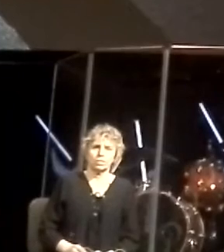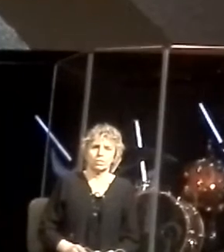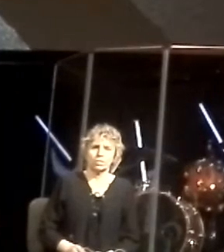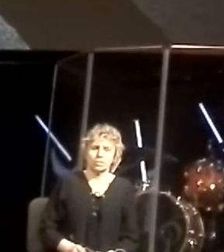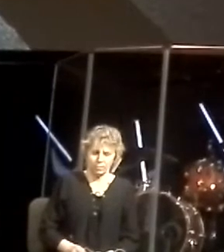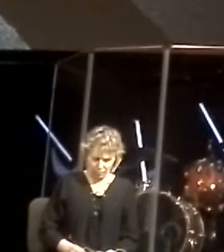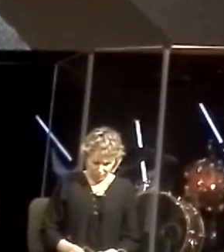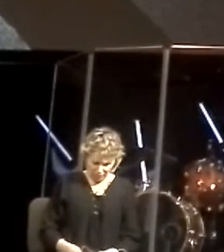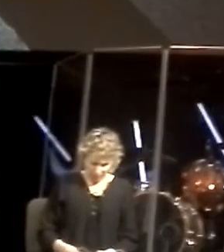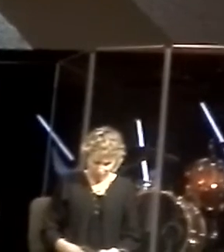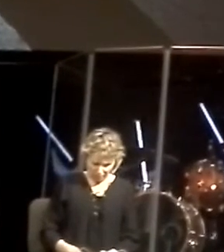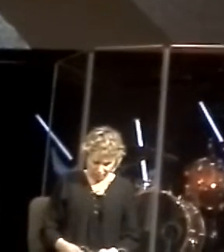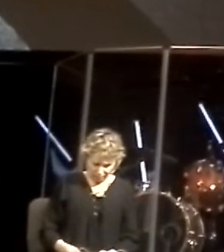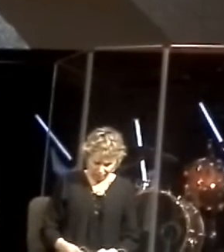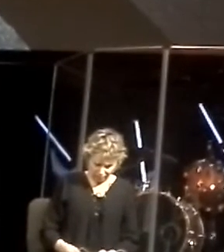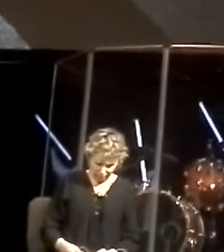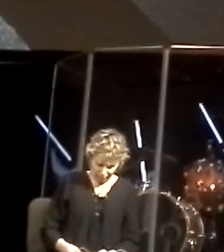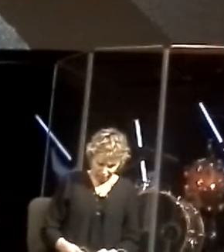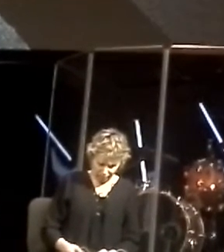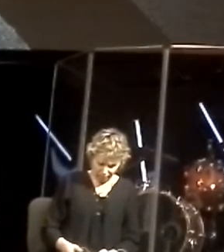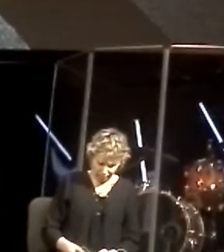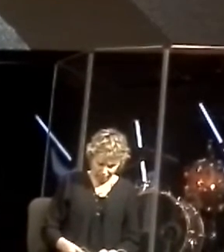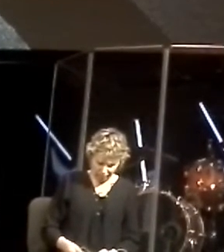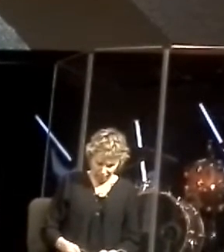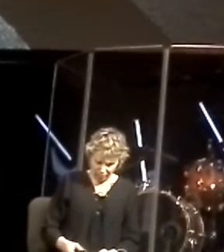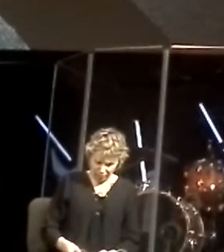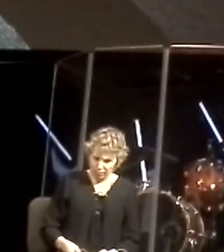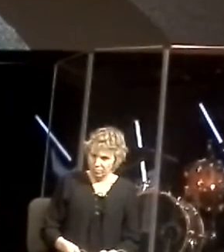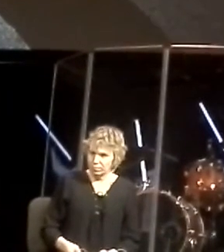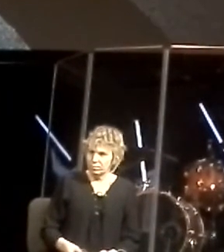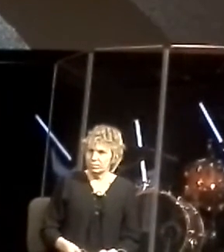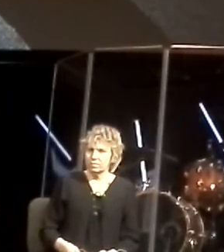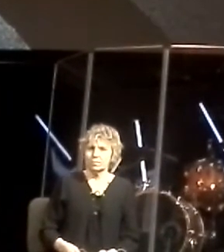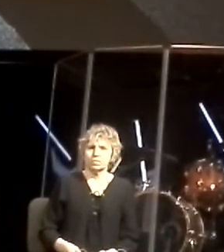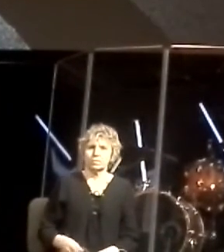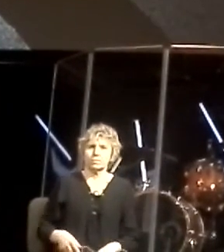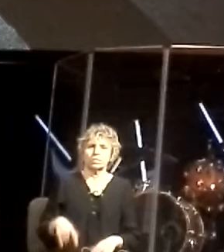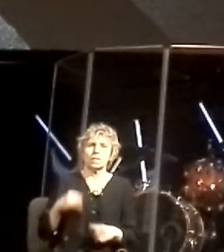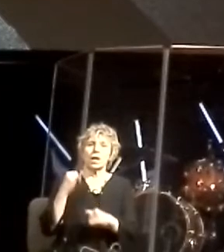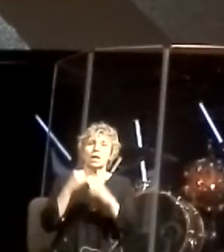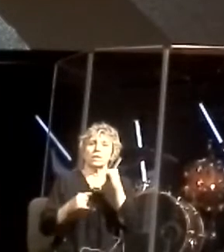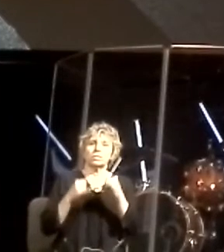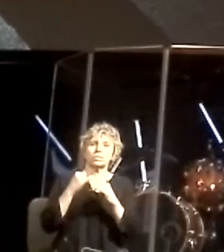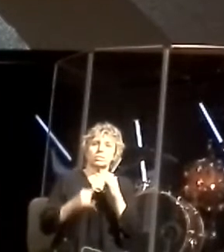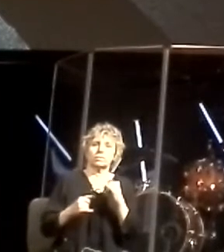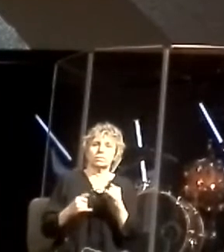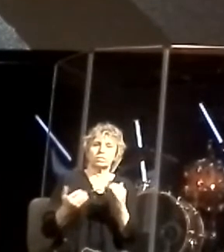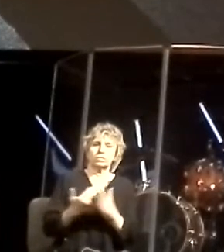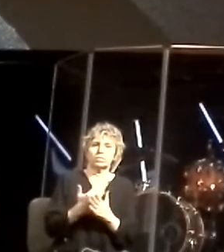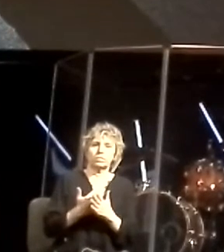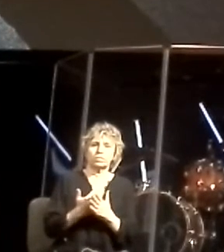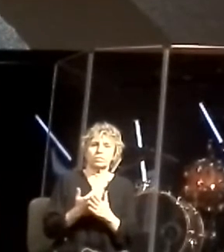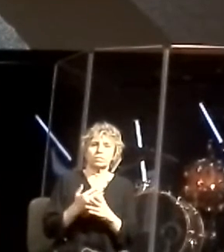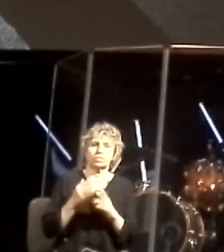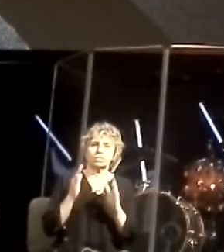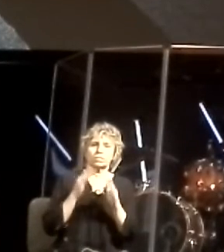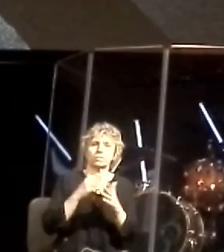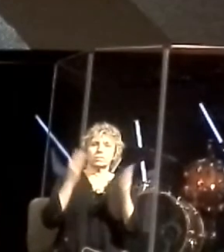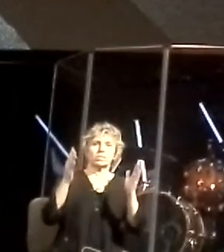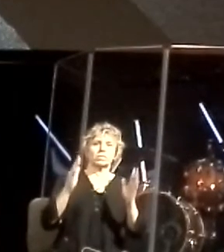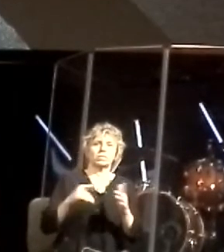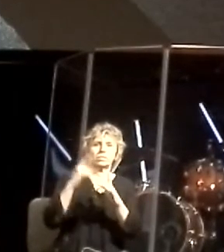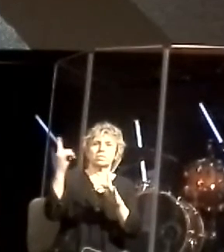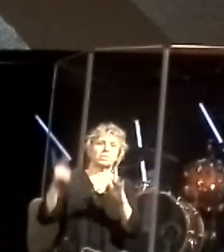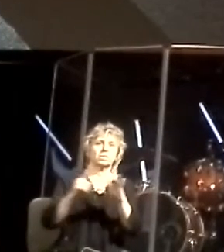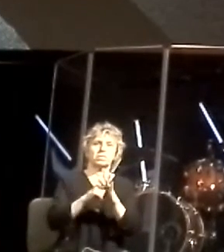Our partners up front, we would love to pray with you. And then last but not least, if you are new, if you are a visitor, thank you so much for spending